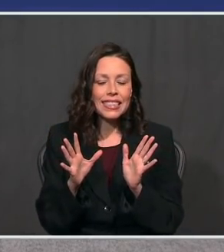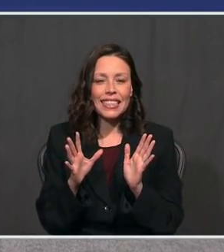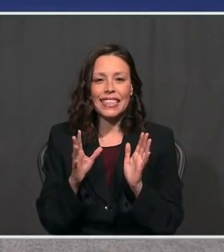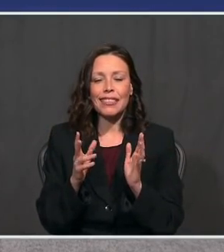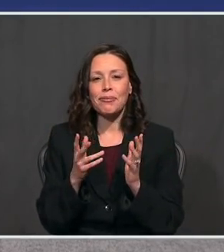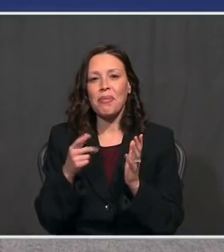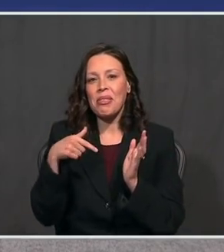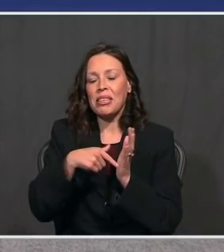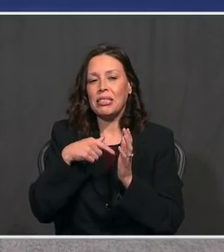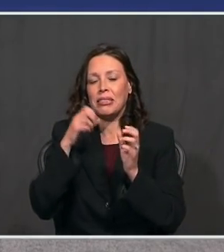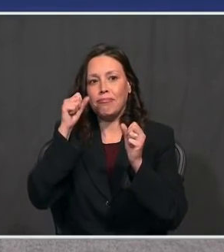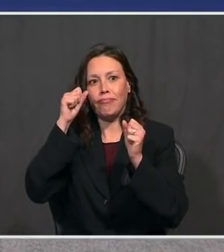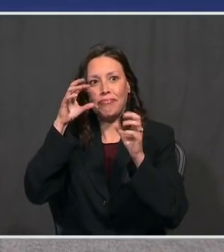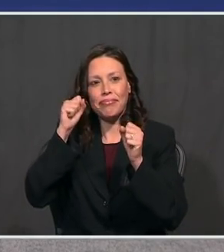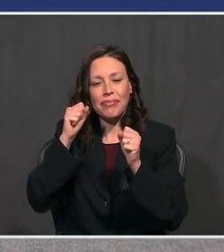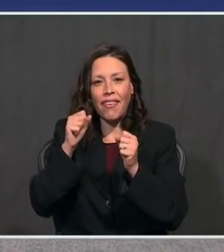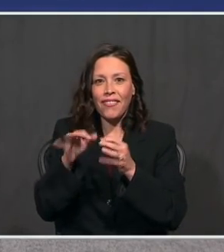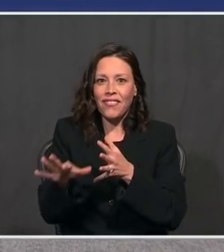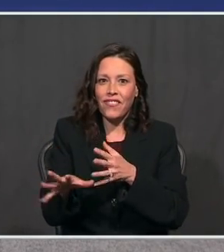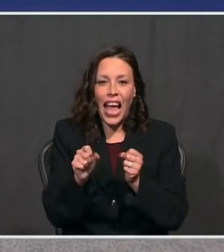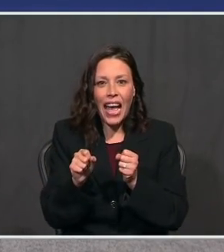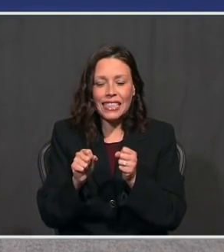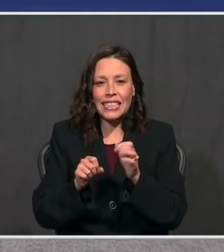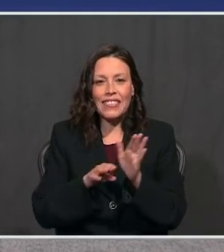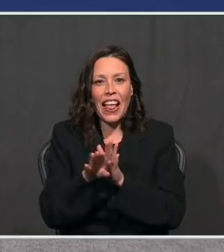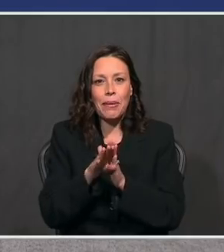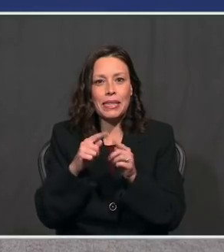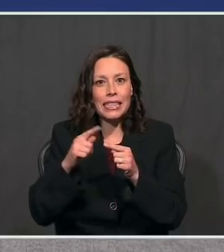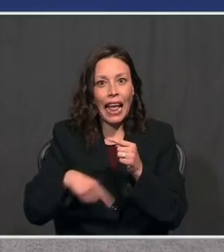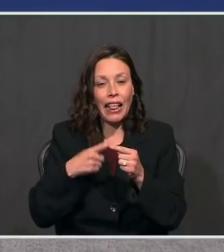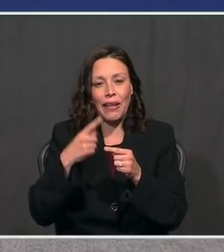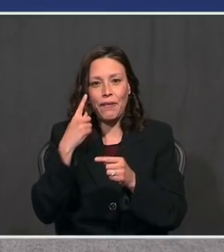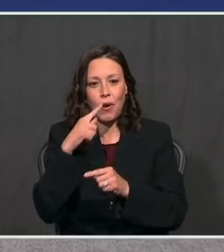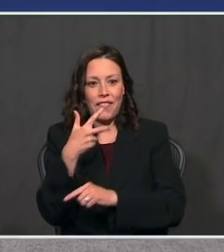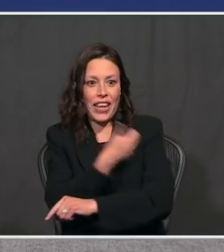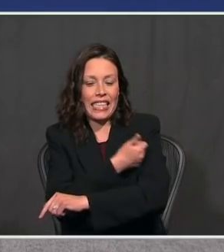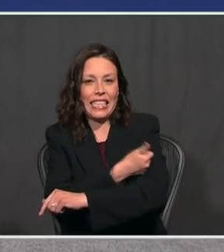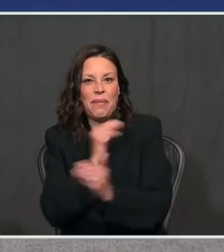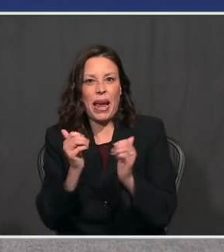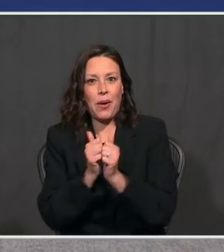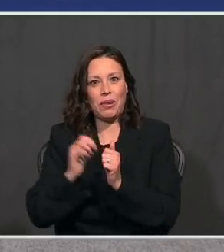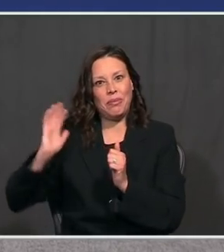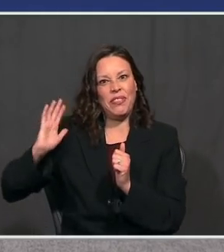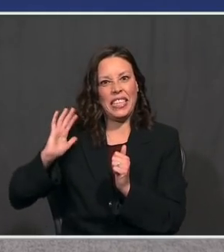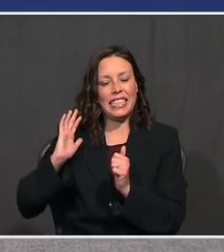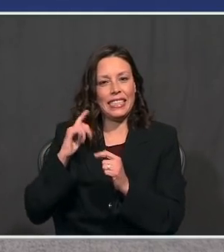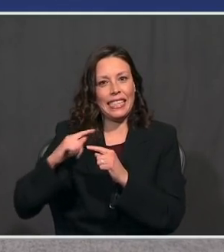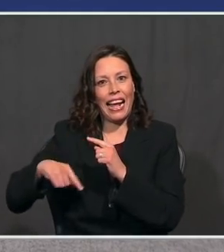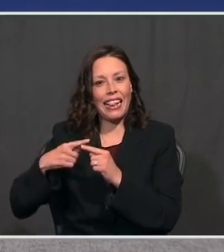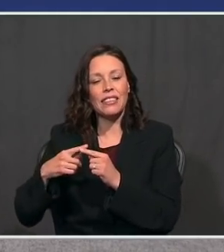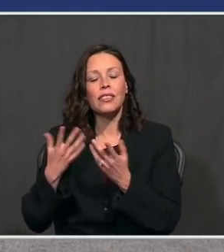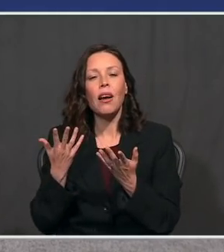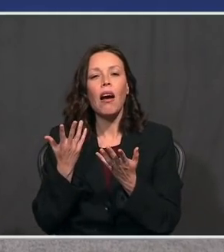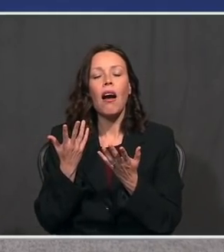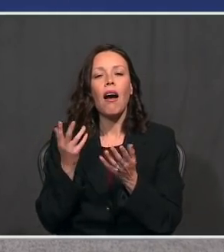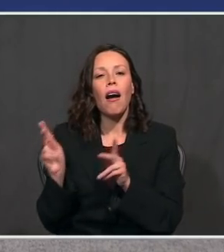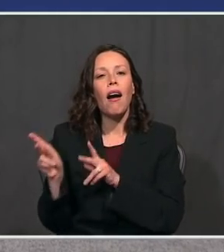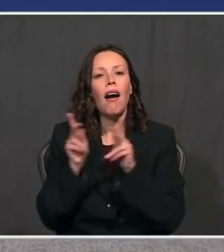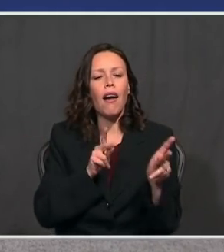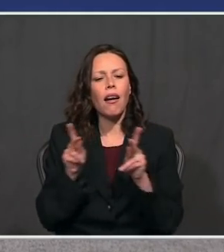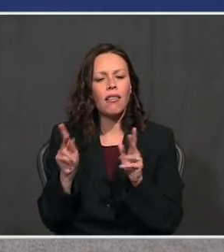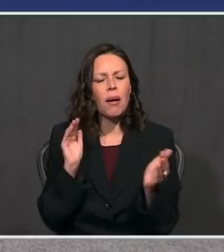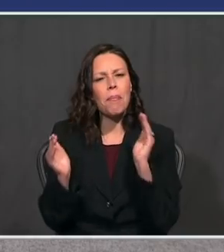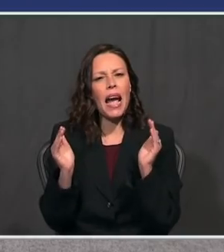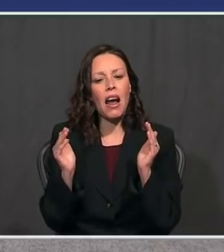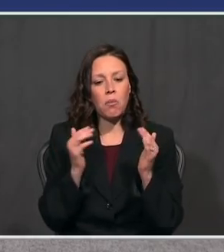an unbelievably rapid development cycle from a vaccine perspective. So maybe take us through what is the difference